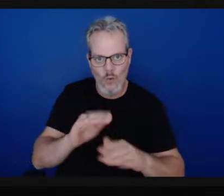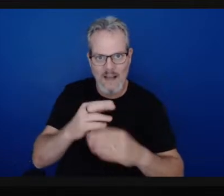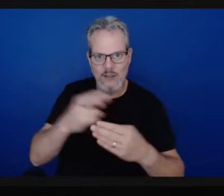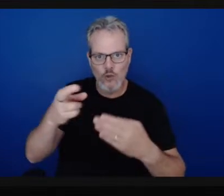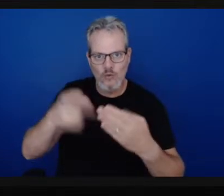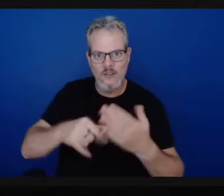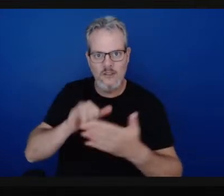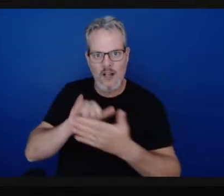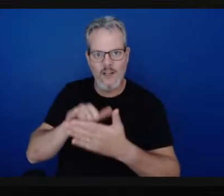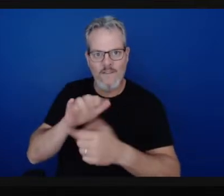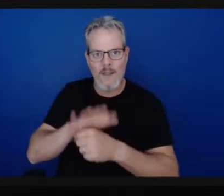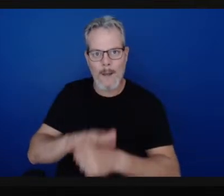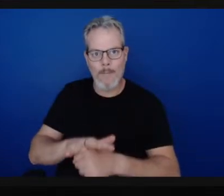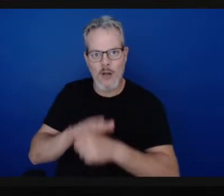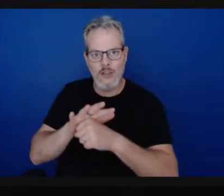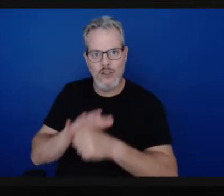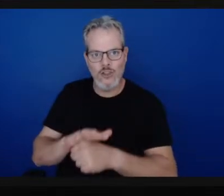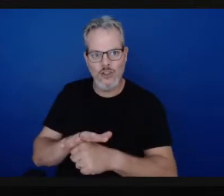And so that's